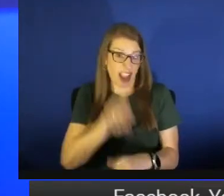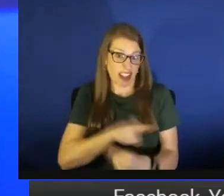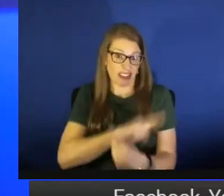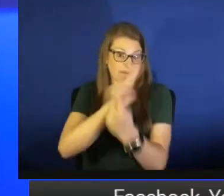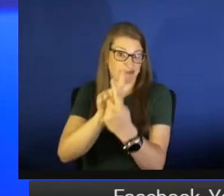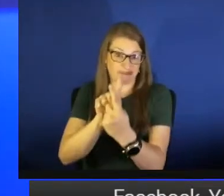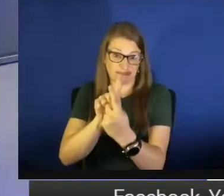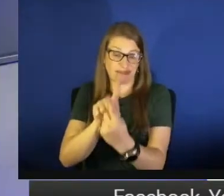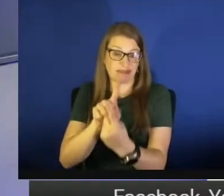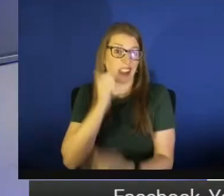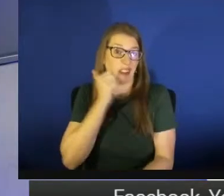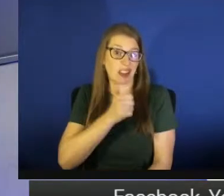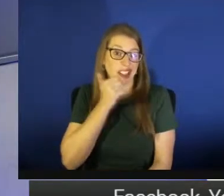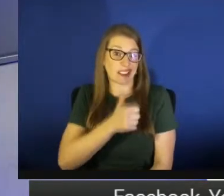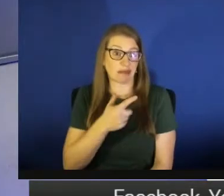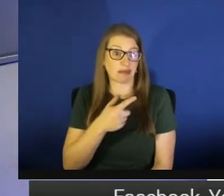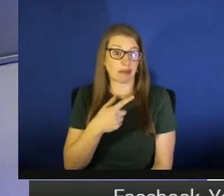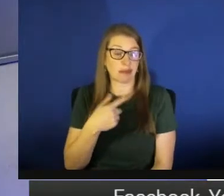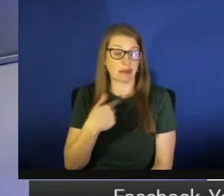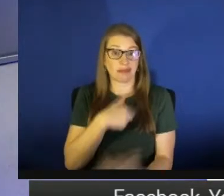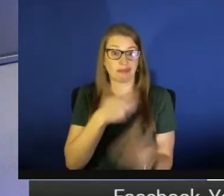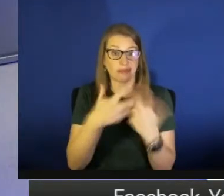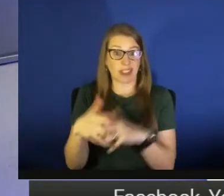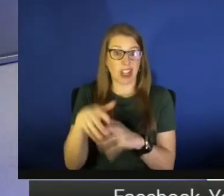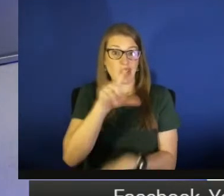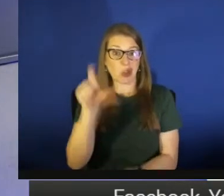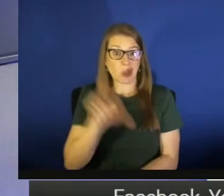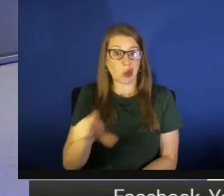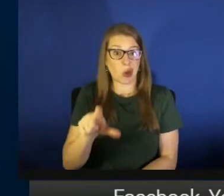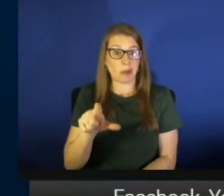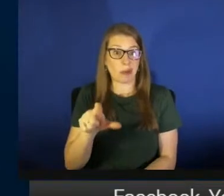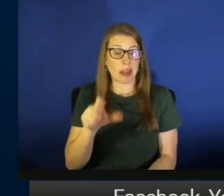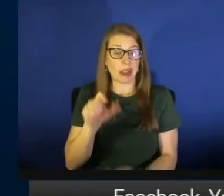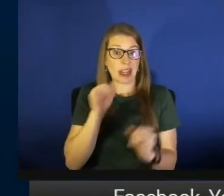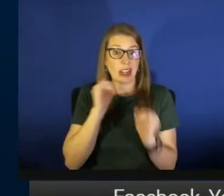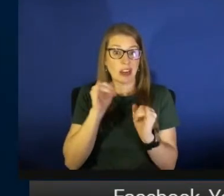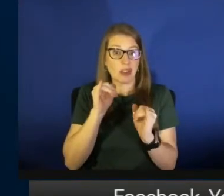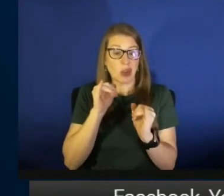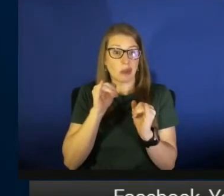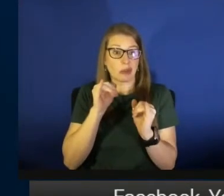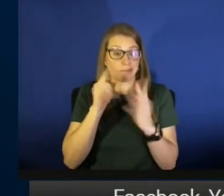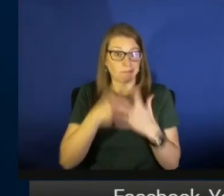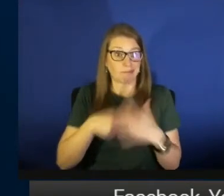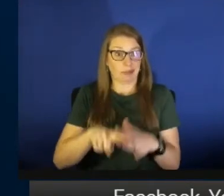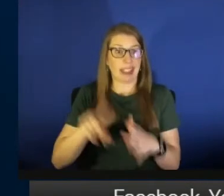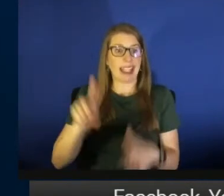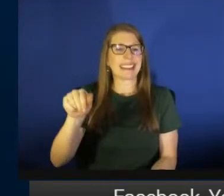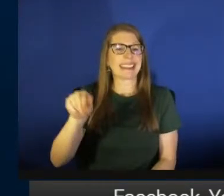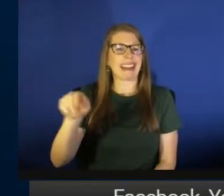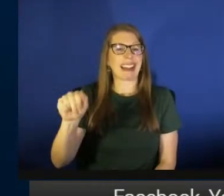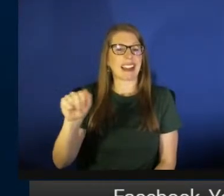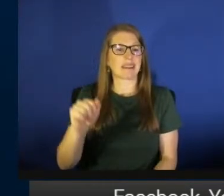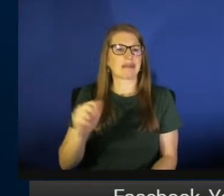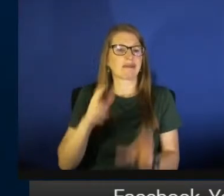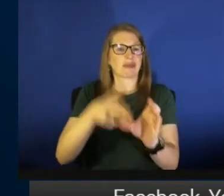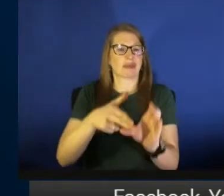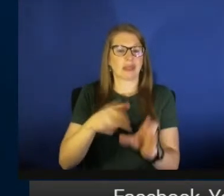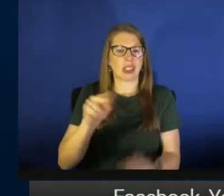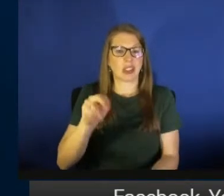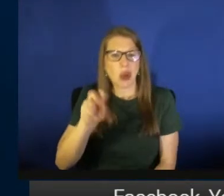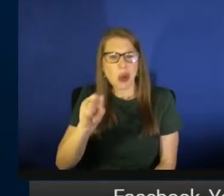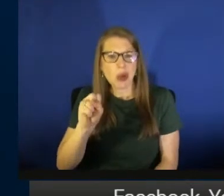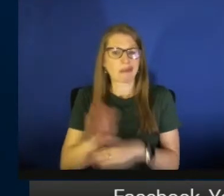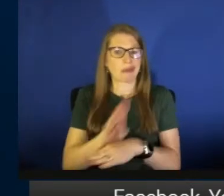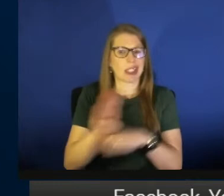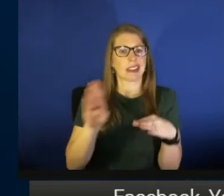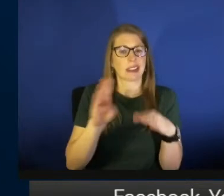daily basis. We made it work. The Zoom interview was born. Dana, jump in here, because we know TV, news business, it's like anything else, it's